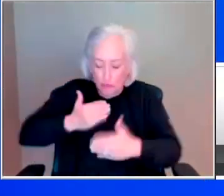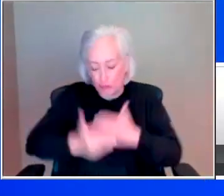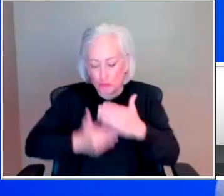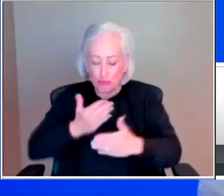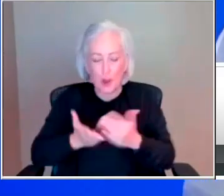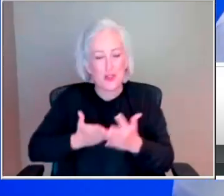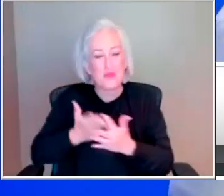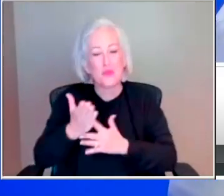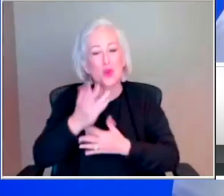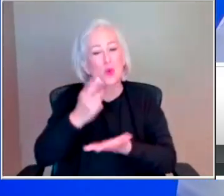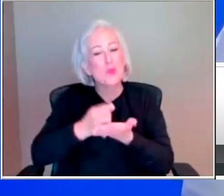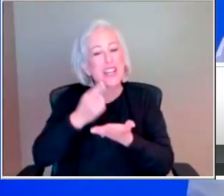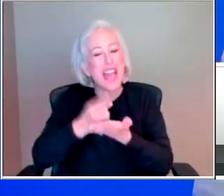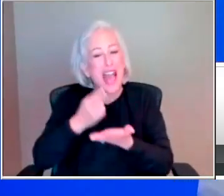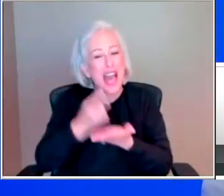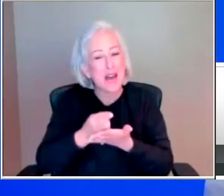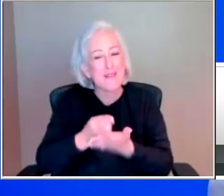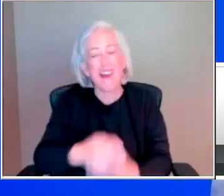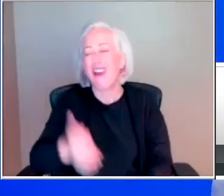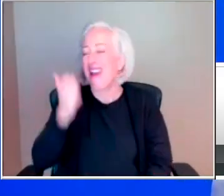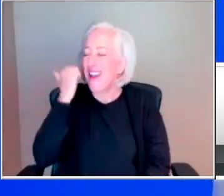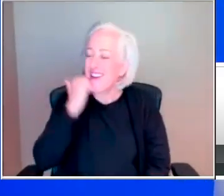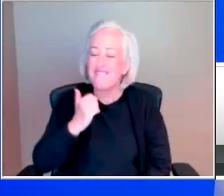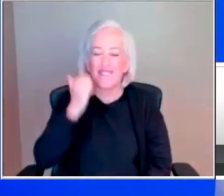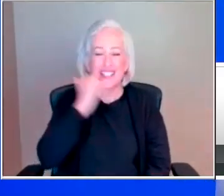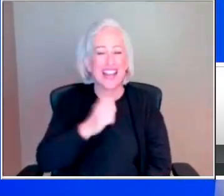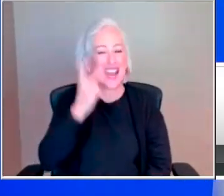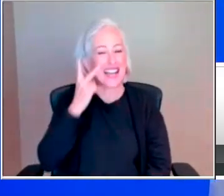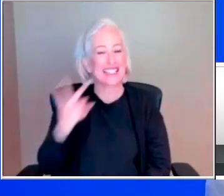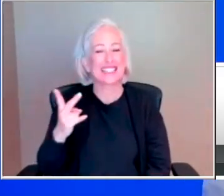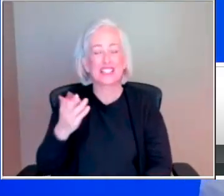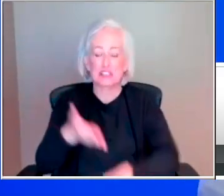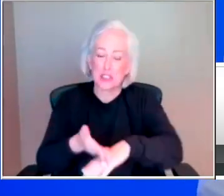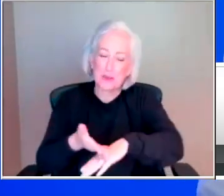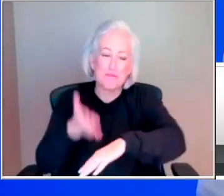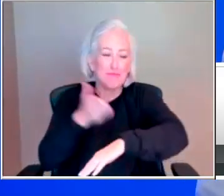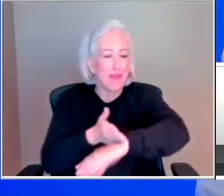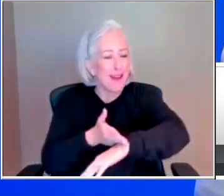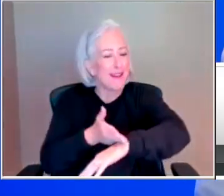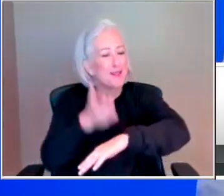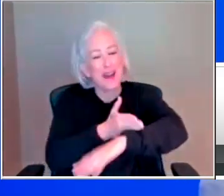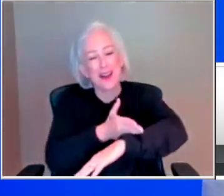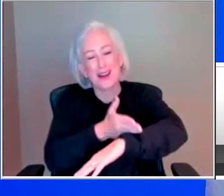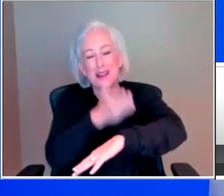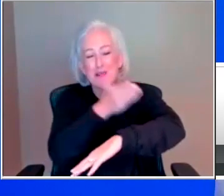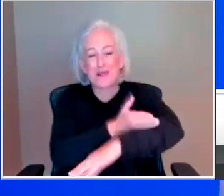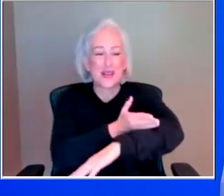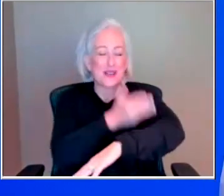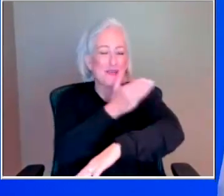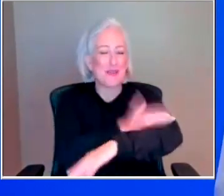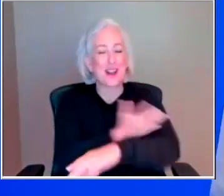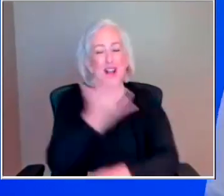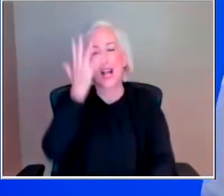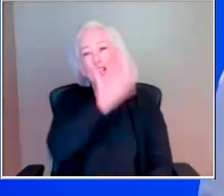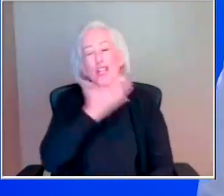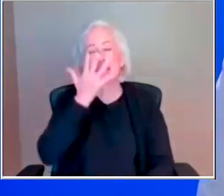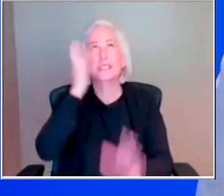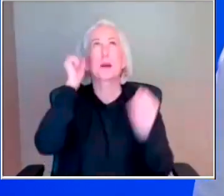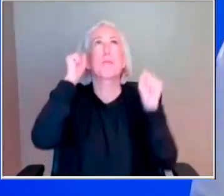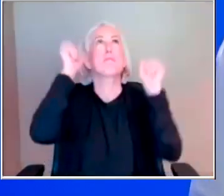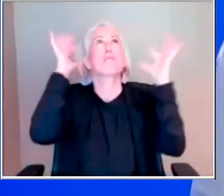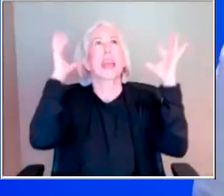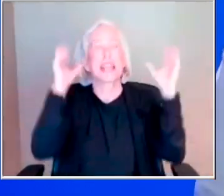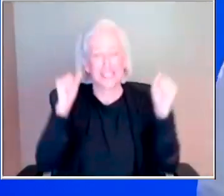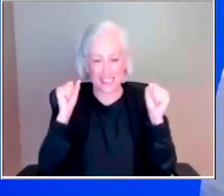process, and every day I see her, she's better. And she just looks so wonderful, and it's